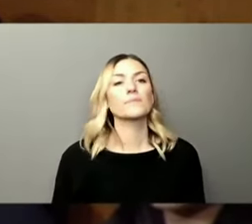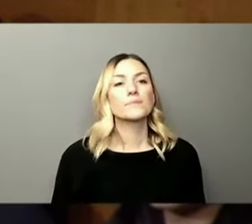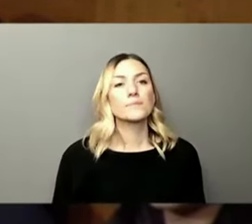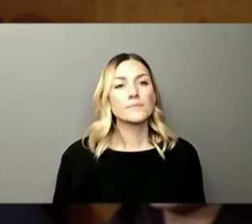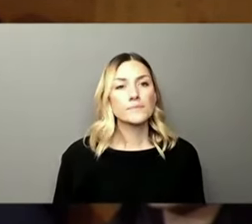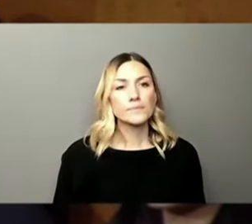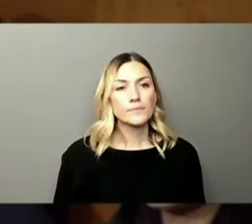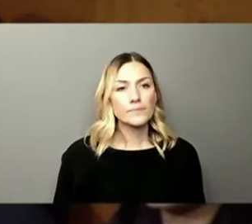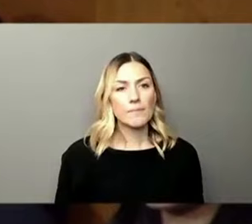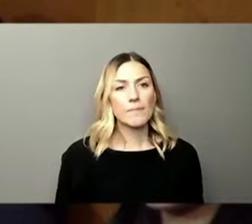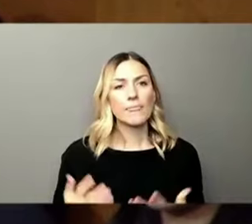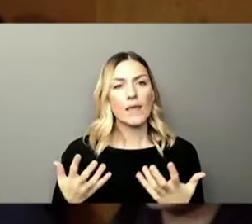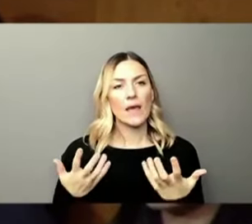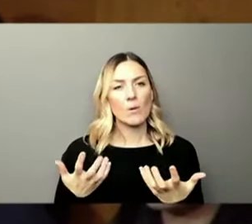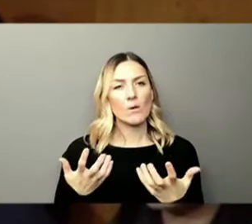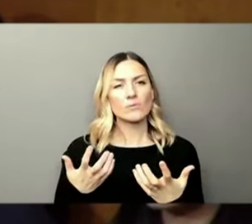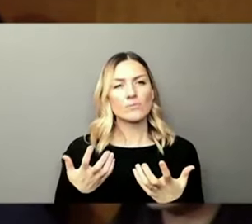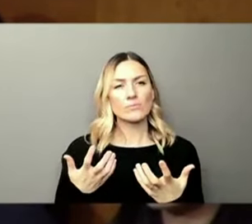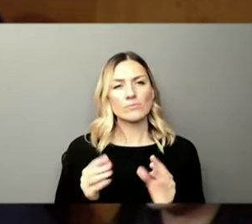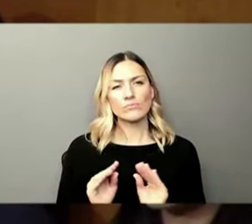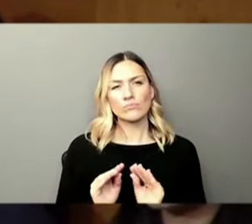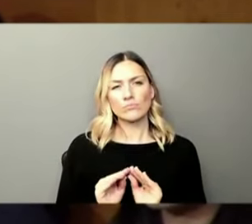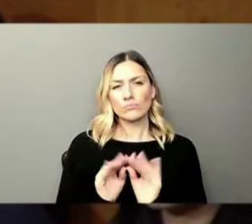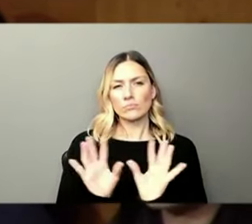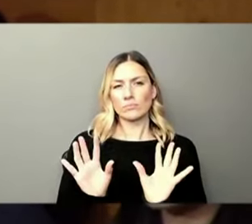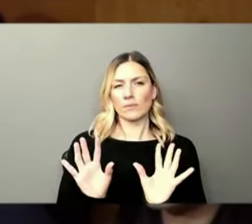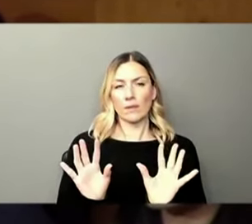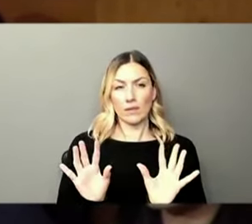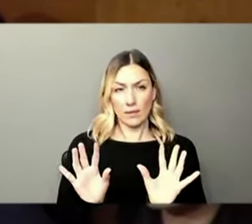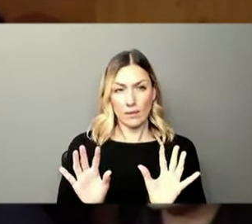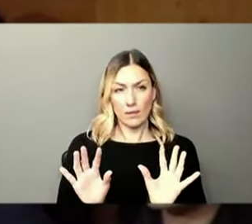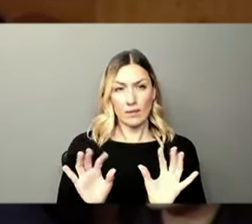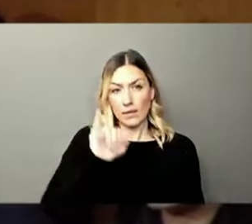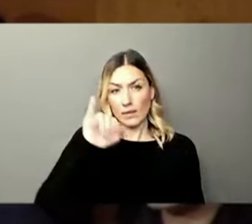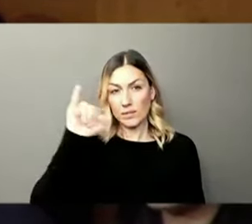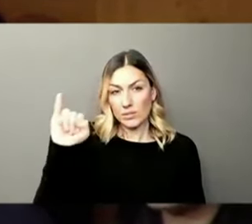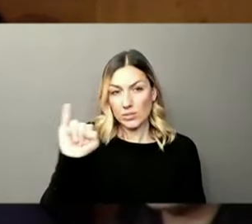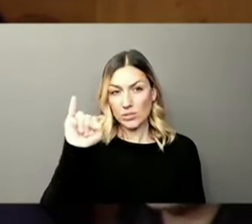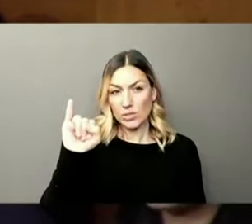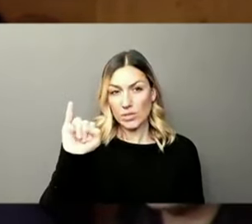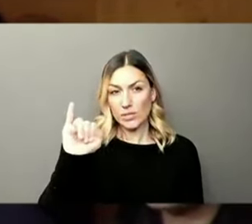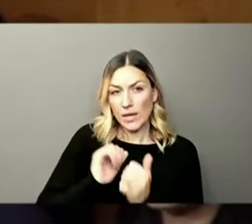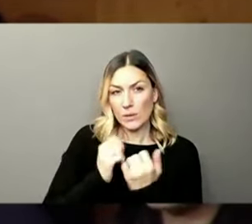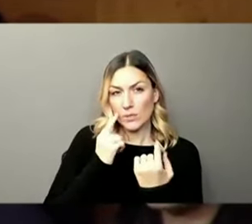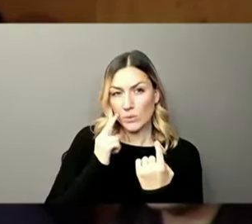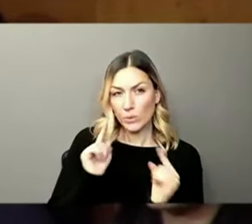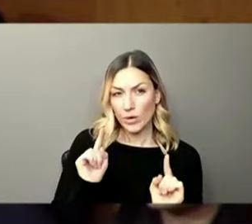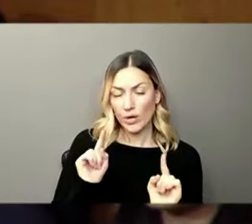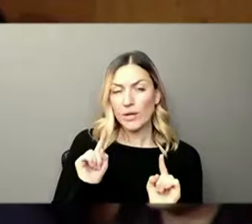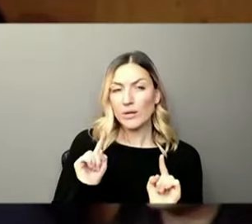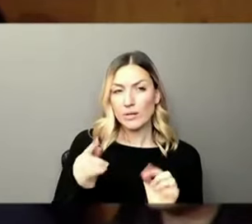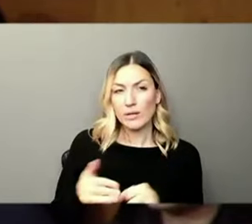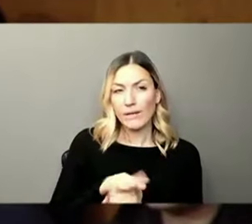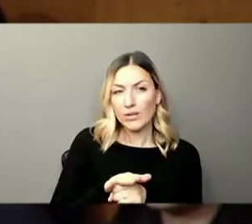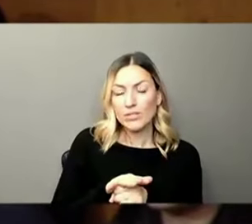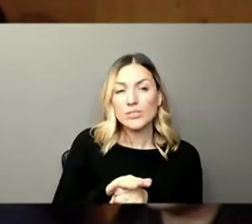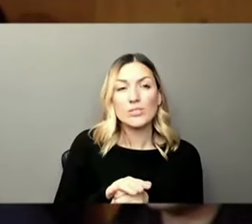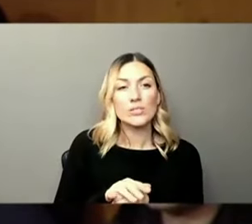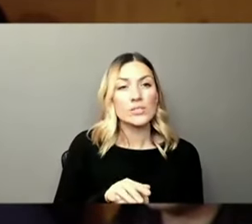my time to understand a little bit about how insurance, how it's working with your health insurance coverage. And, you know, okay, so there